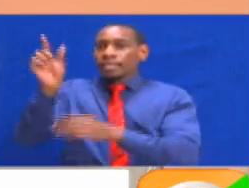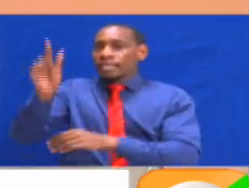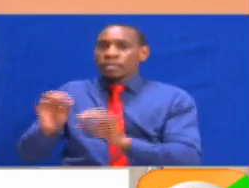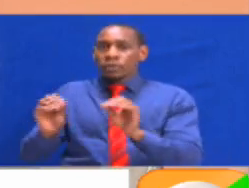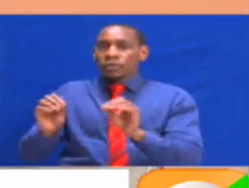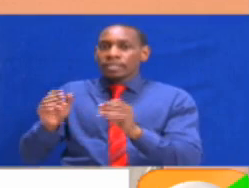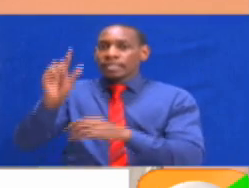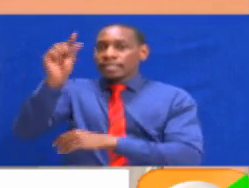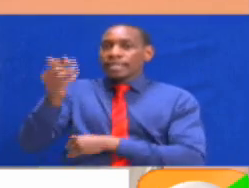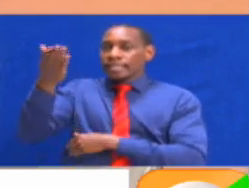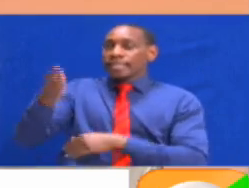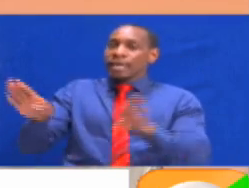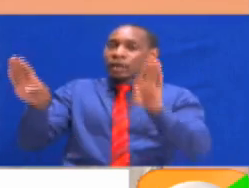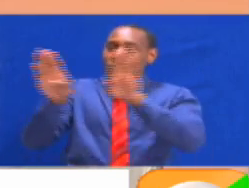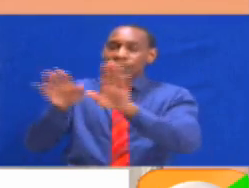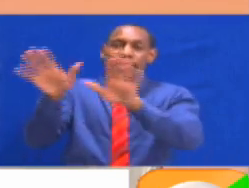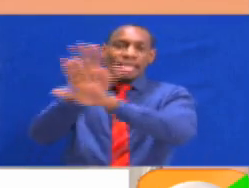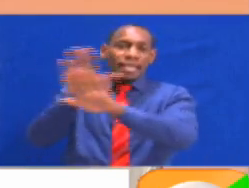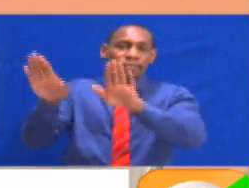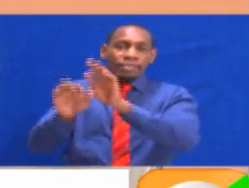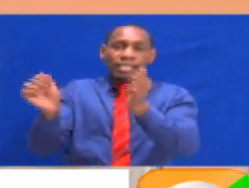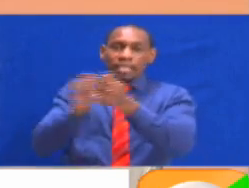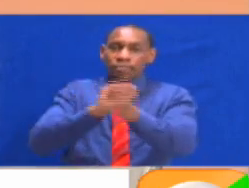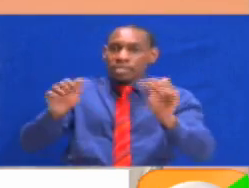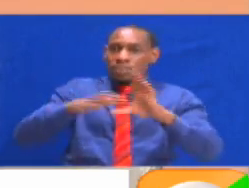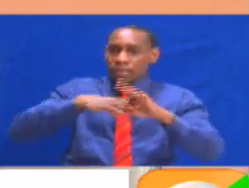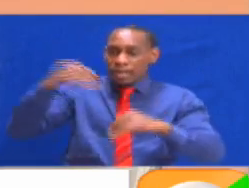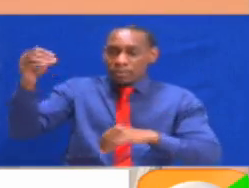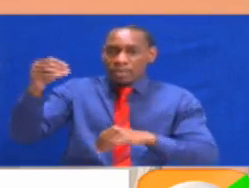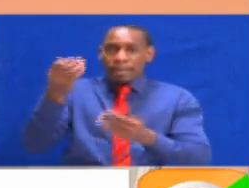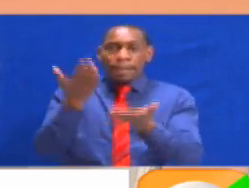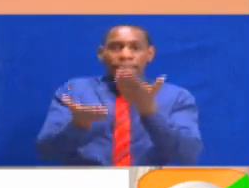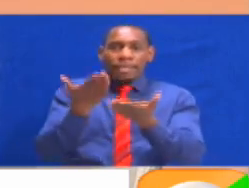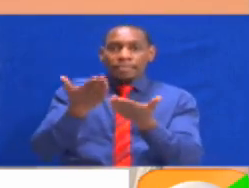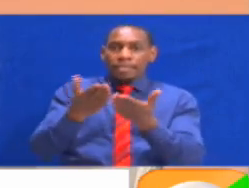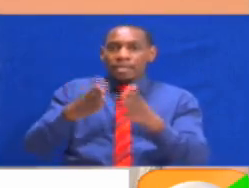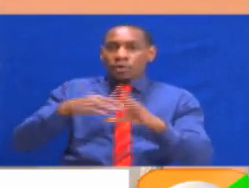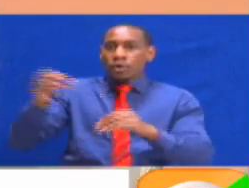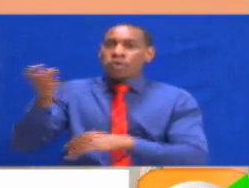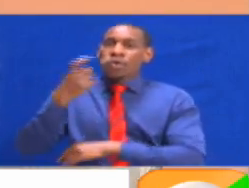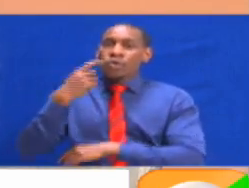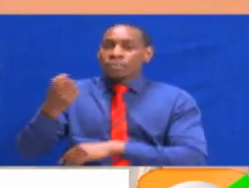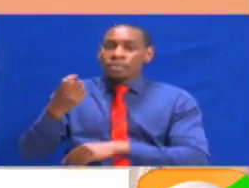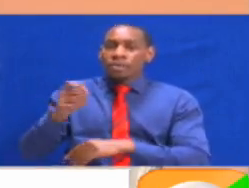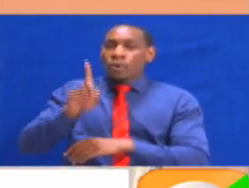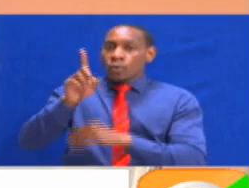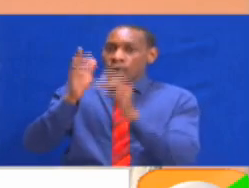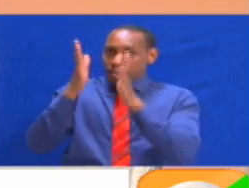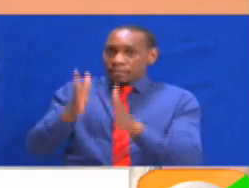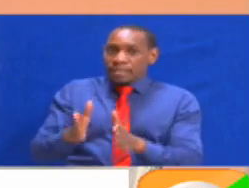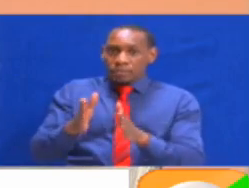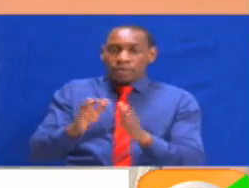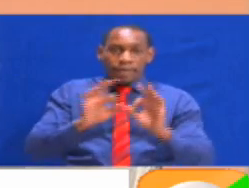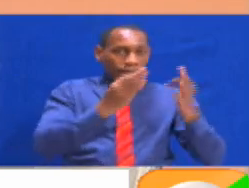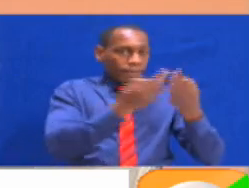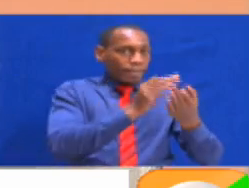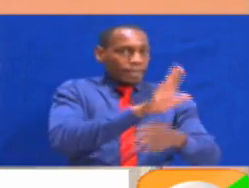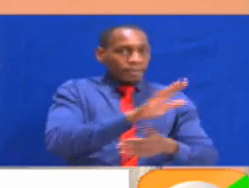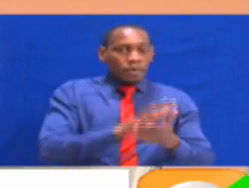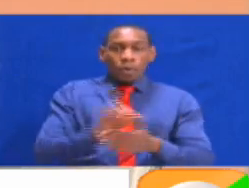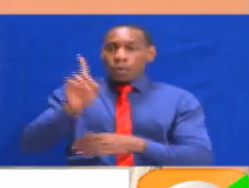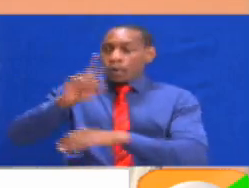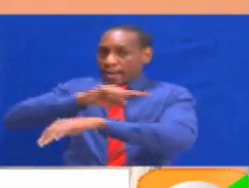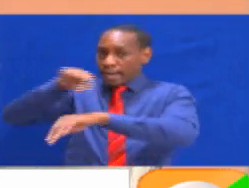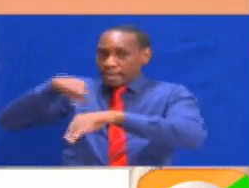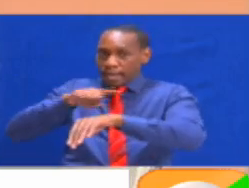was allowed to leave at all, you know. I mean, unless you were going to the grocery, and even then it was one person of your household, it was for an